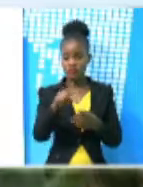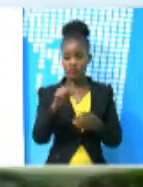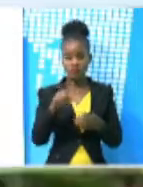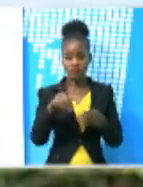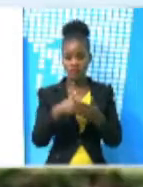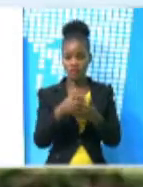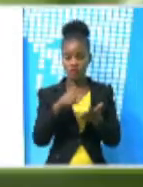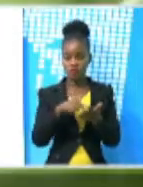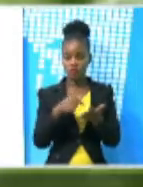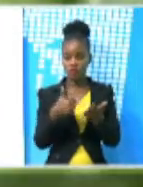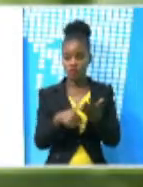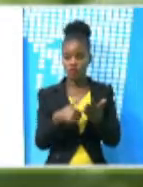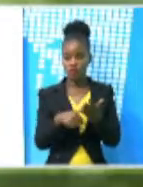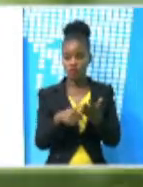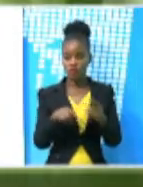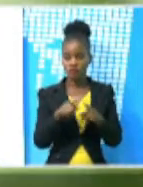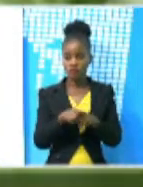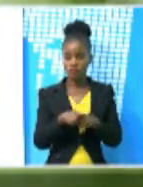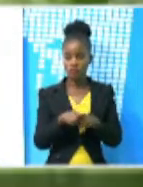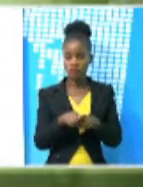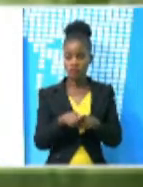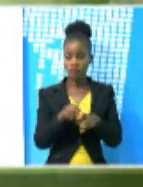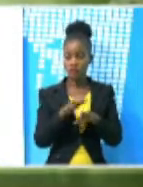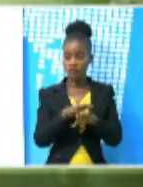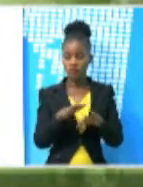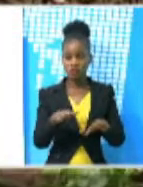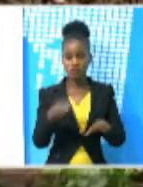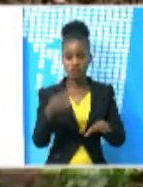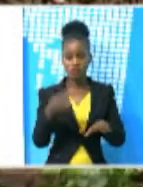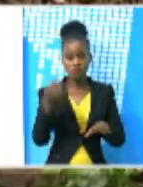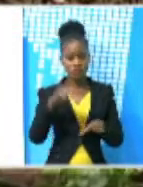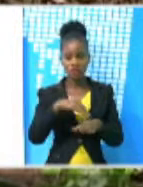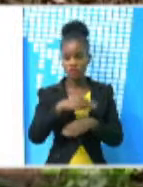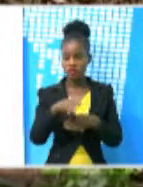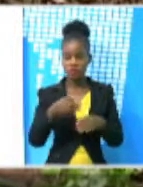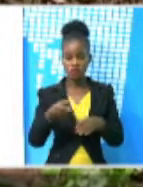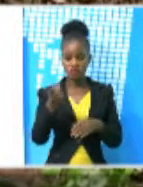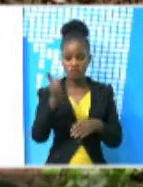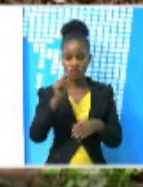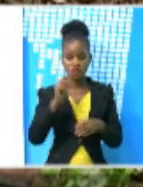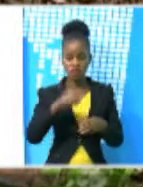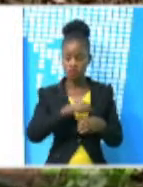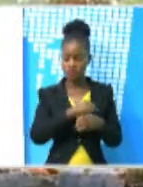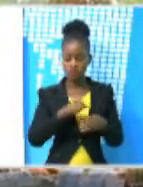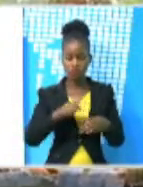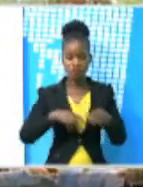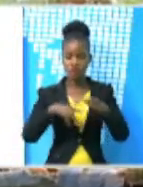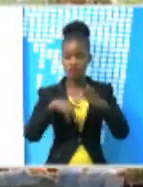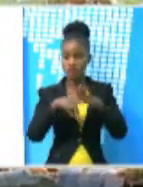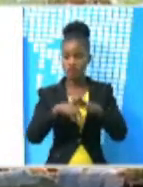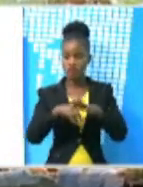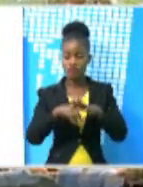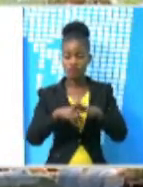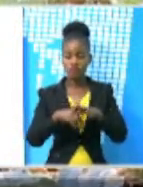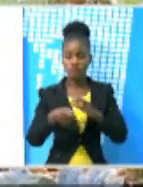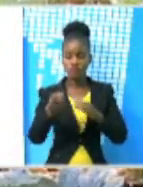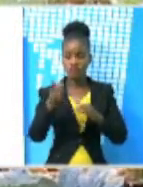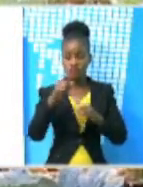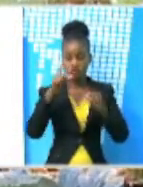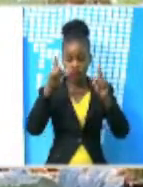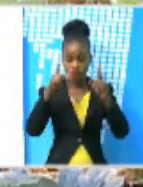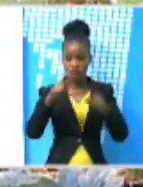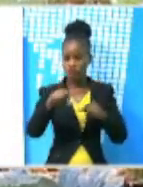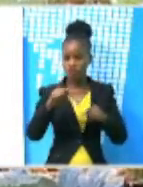numerous sector challenges, such as finance and market price fluctuations, Chiboga woman member of parliament barely forgot to point